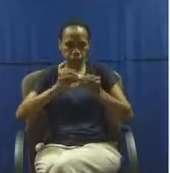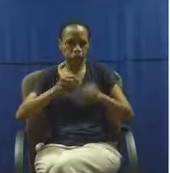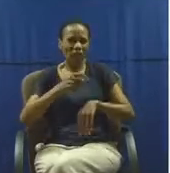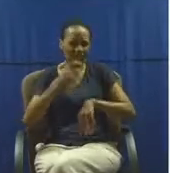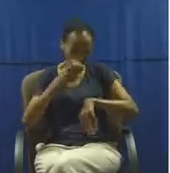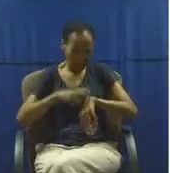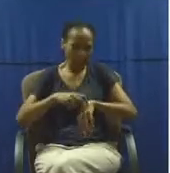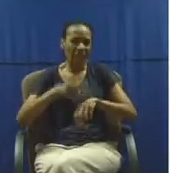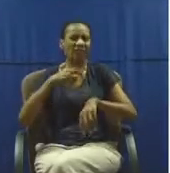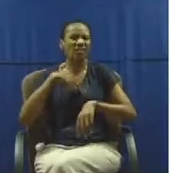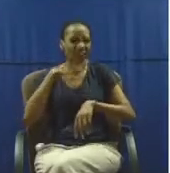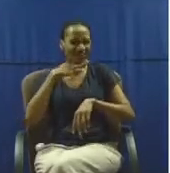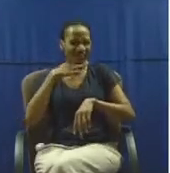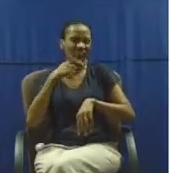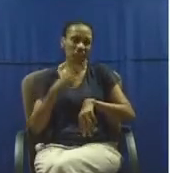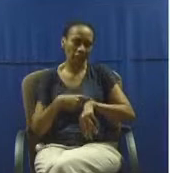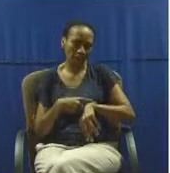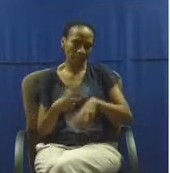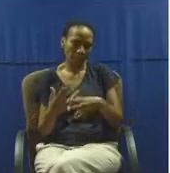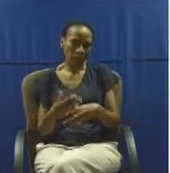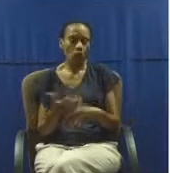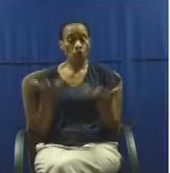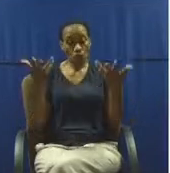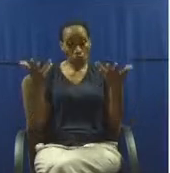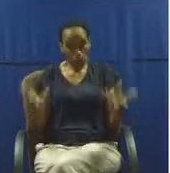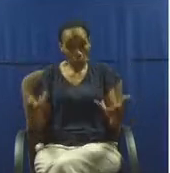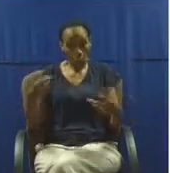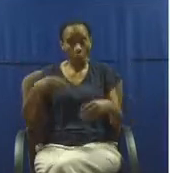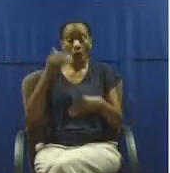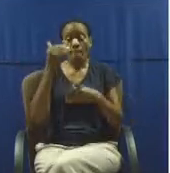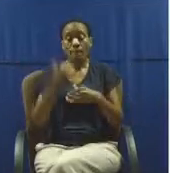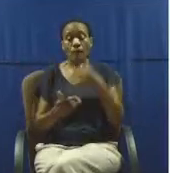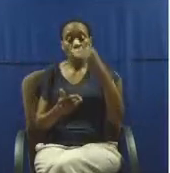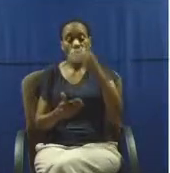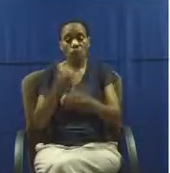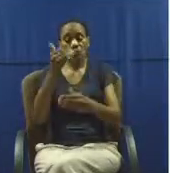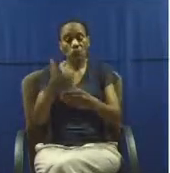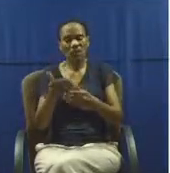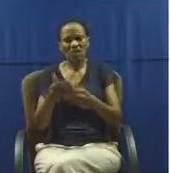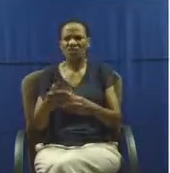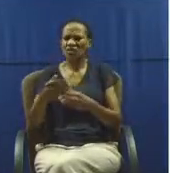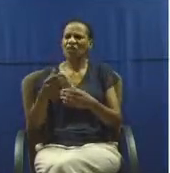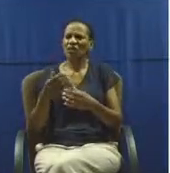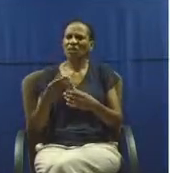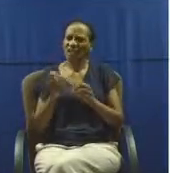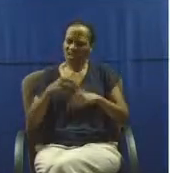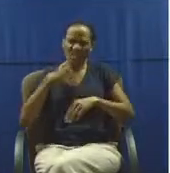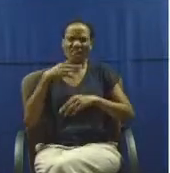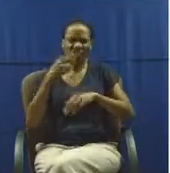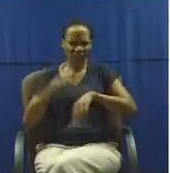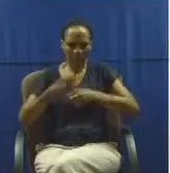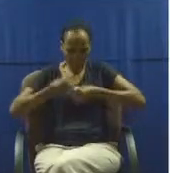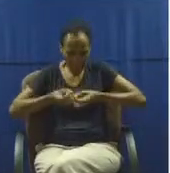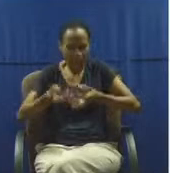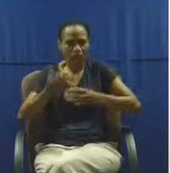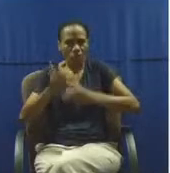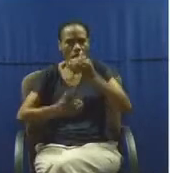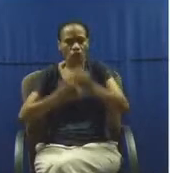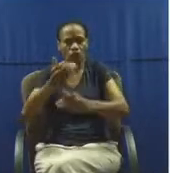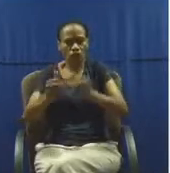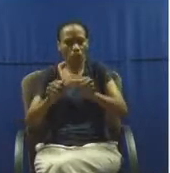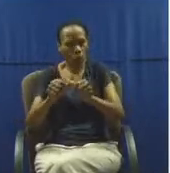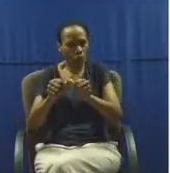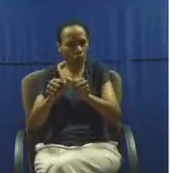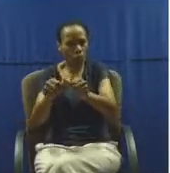we need to allow this process to ensue. And I am hopeful and